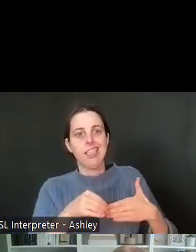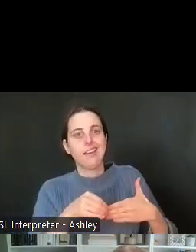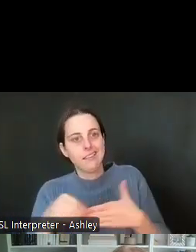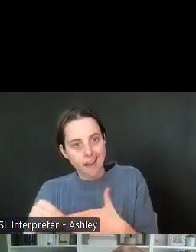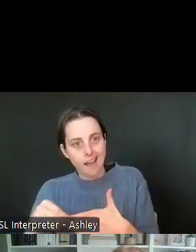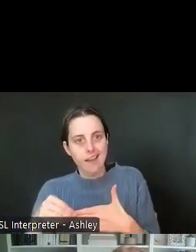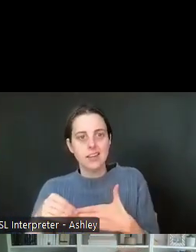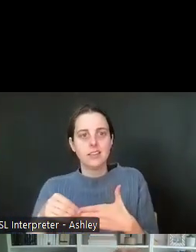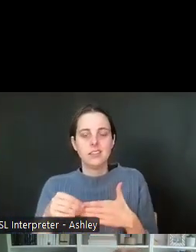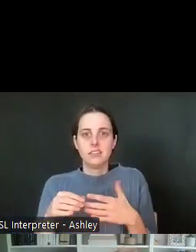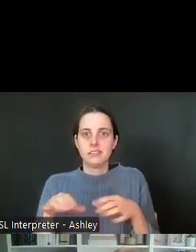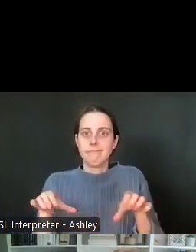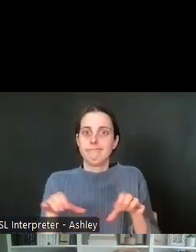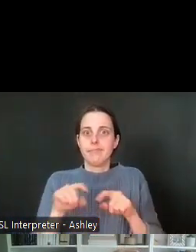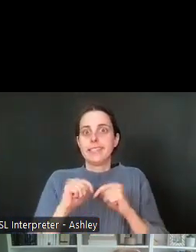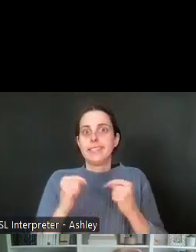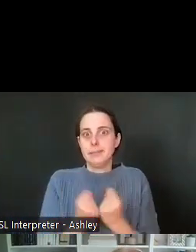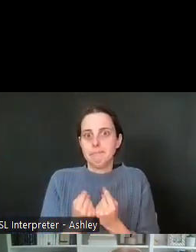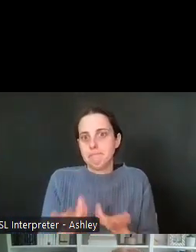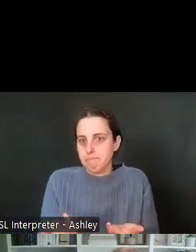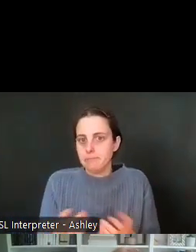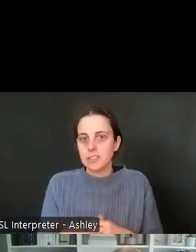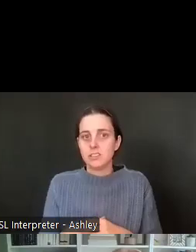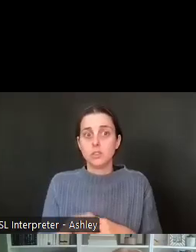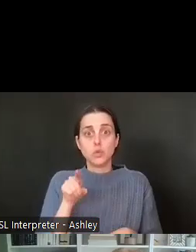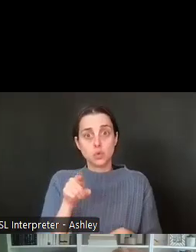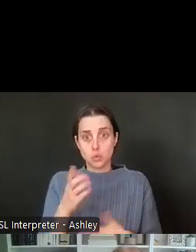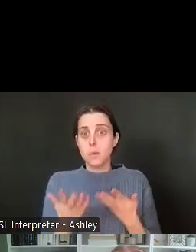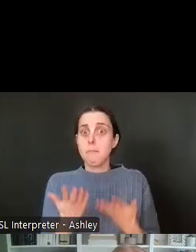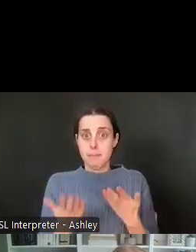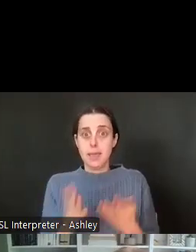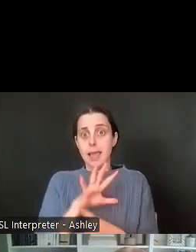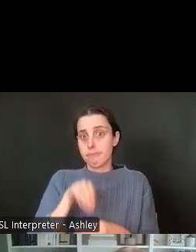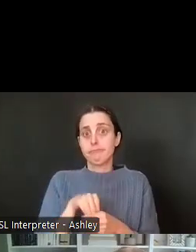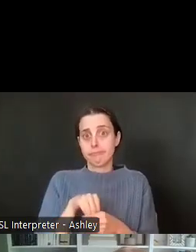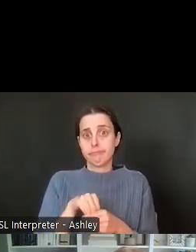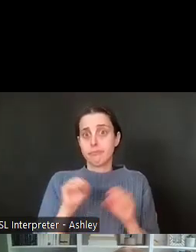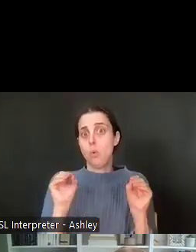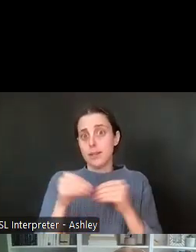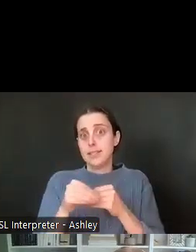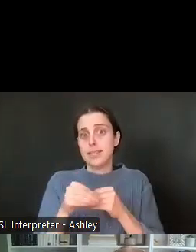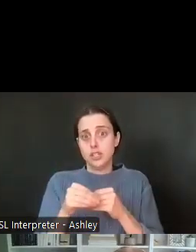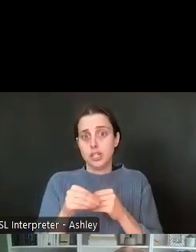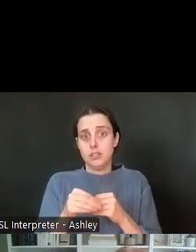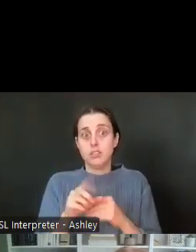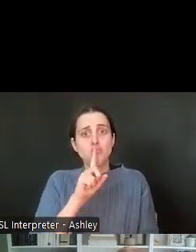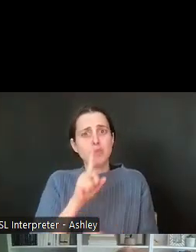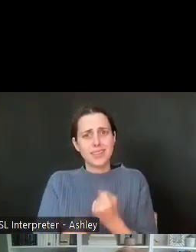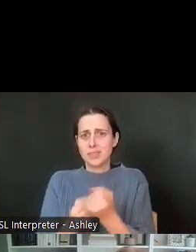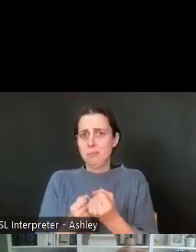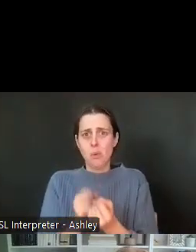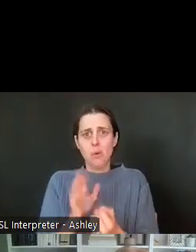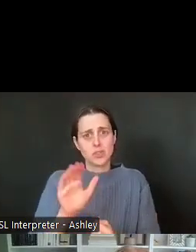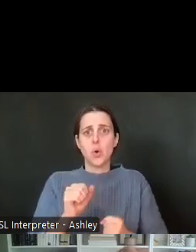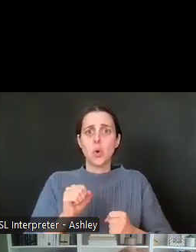culture. And you may be in an organization right now that supports work-life harmony. And I